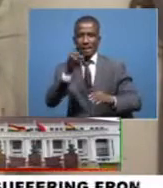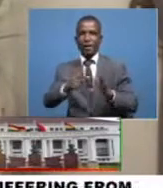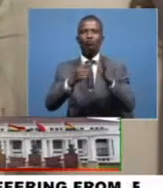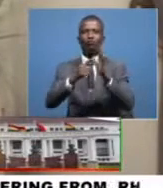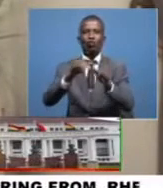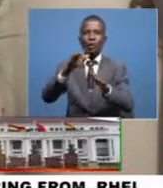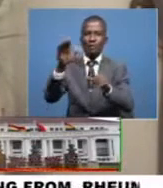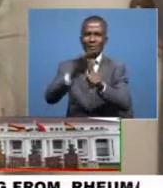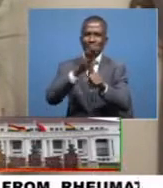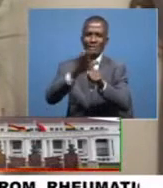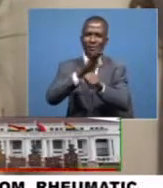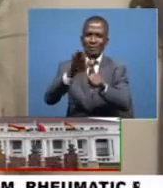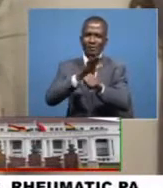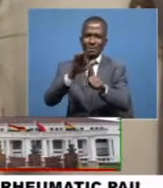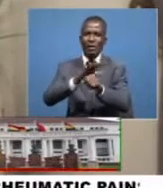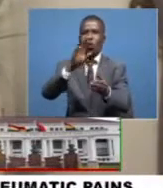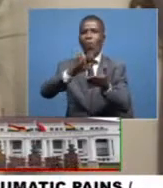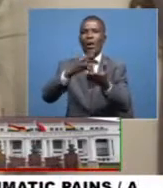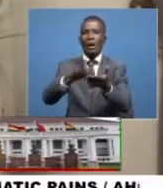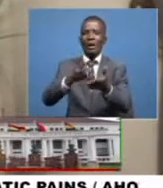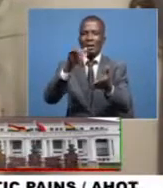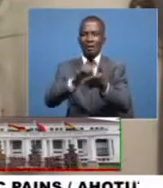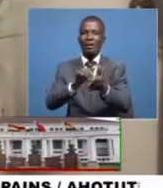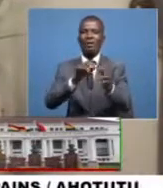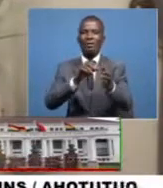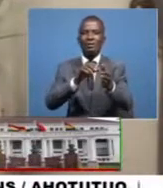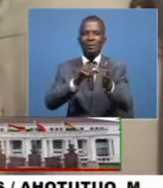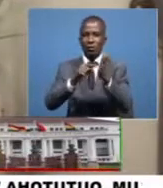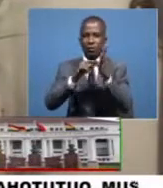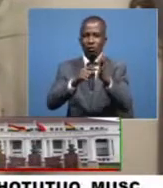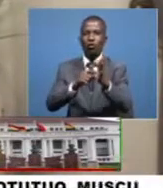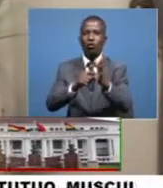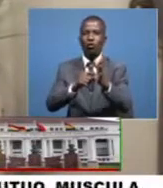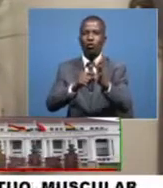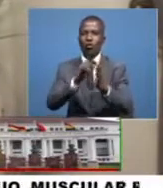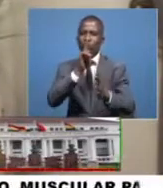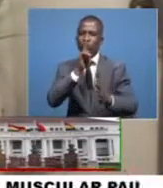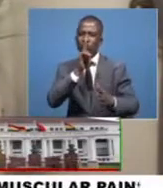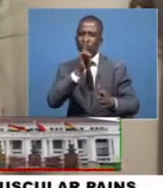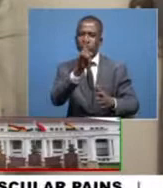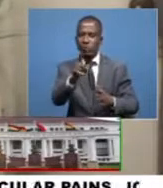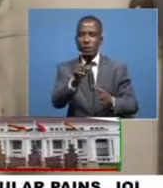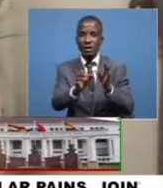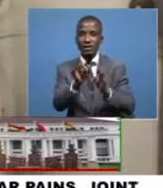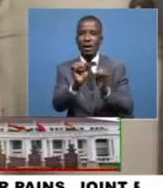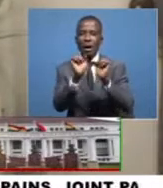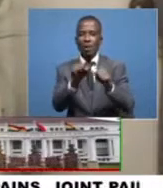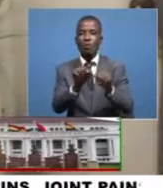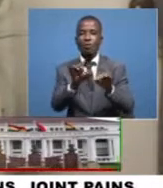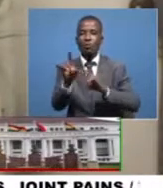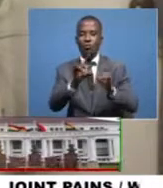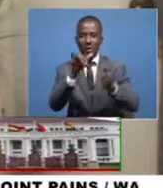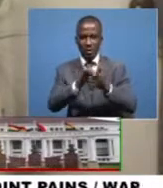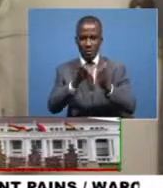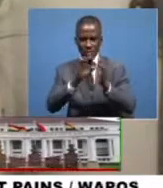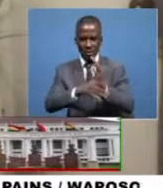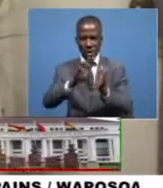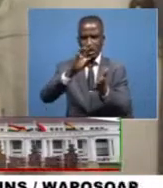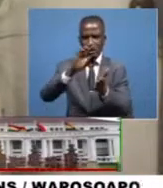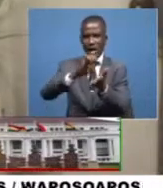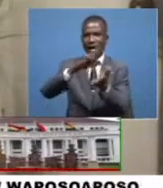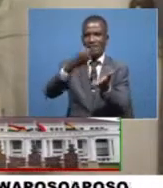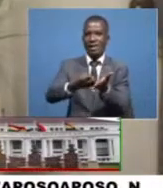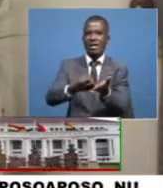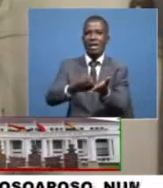that substantiates the allegations that you are making. And if you are able to do that, then the evidential burden